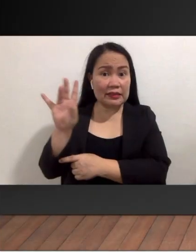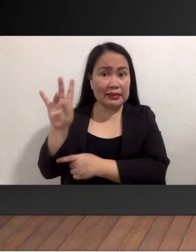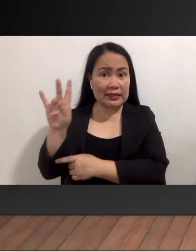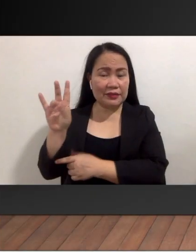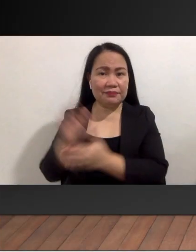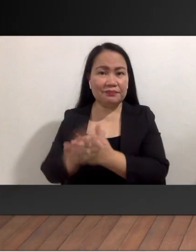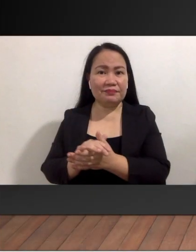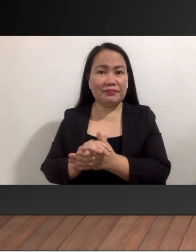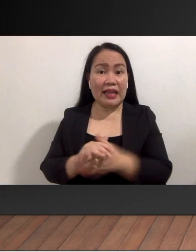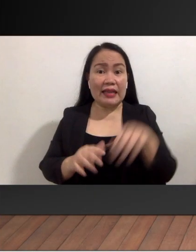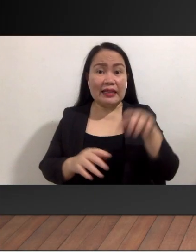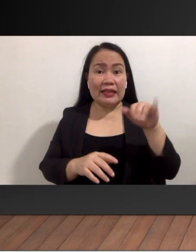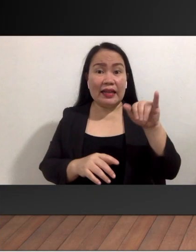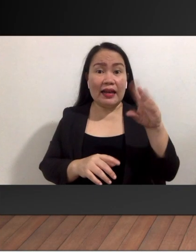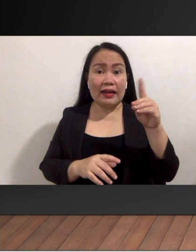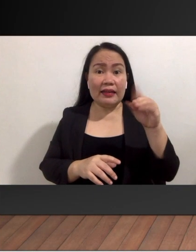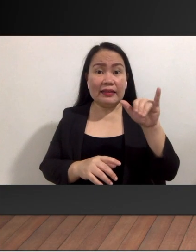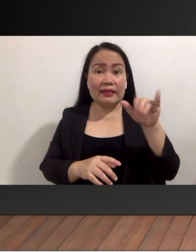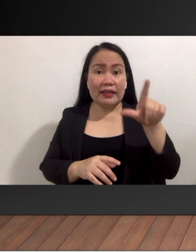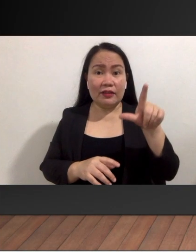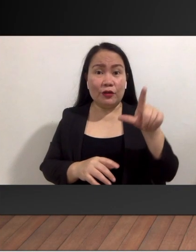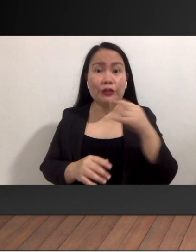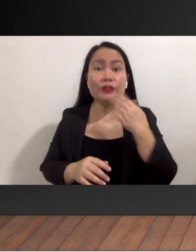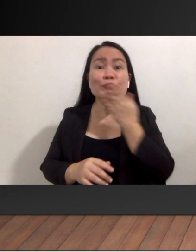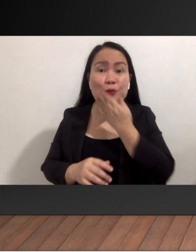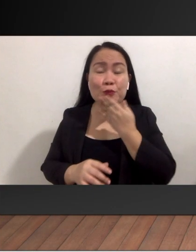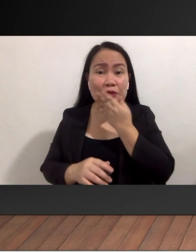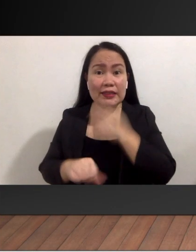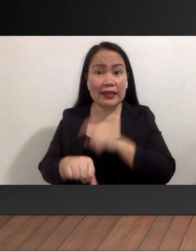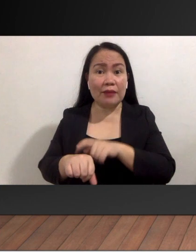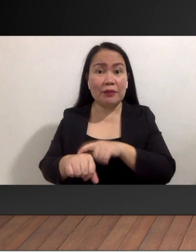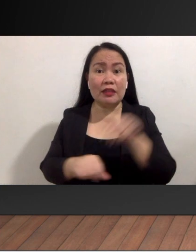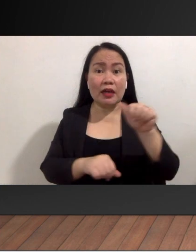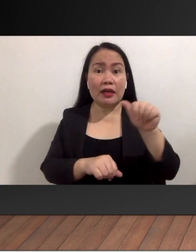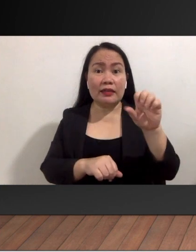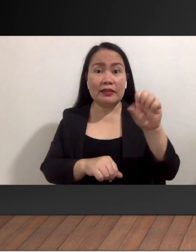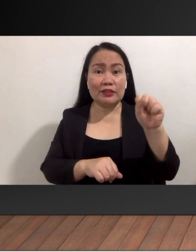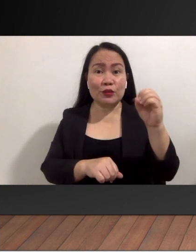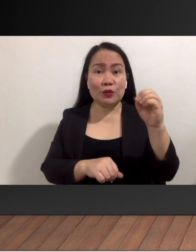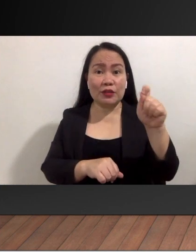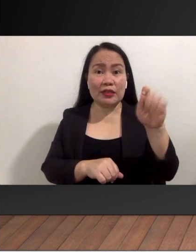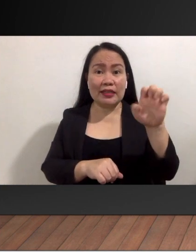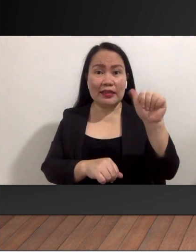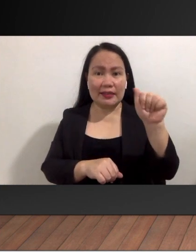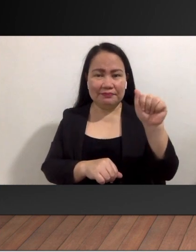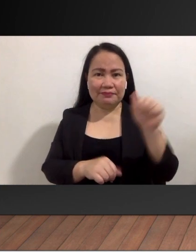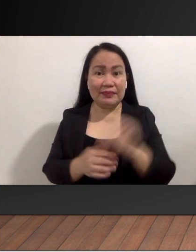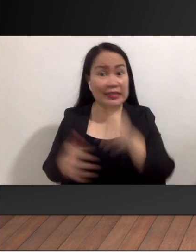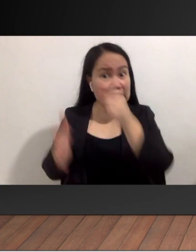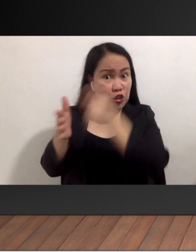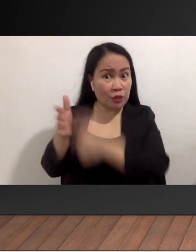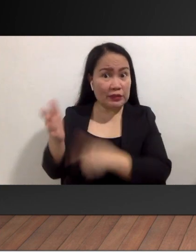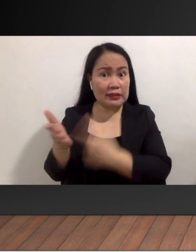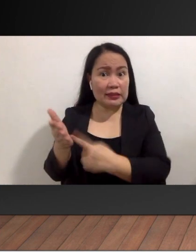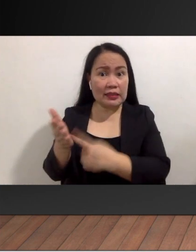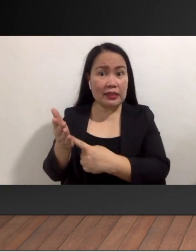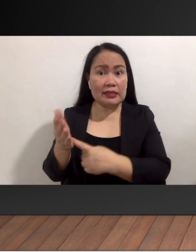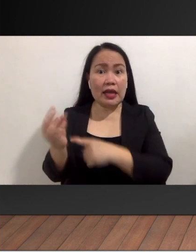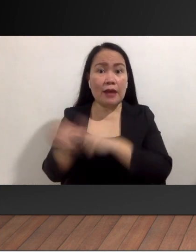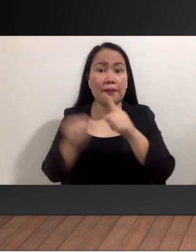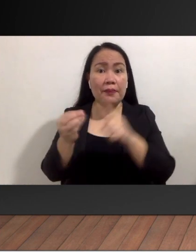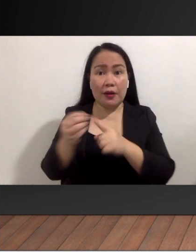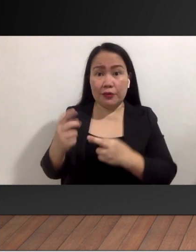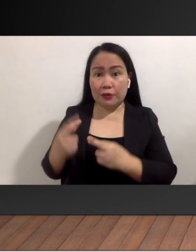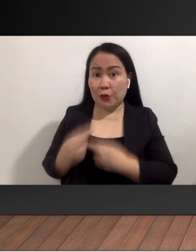Chapter 7. An Idol on an Azotea. This chapter discusses romance and dealing with